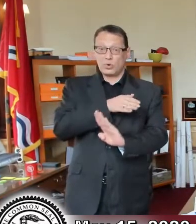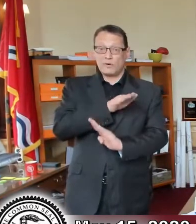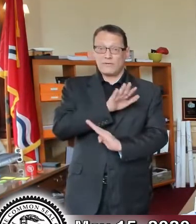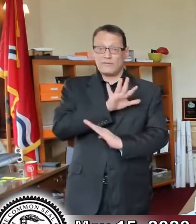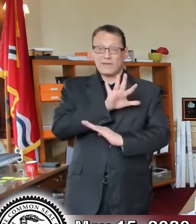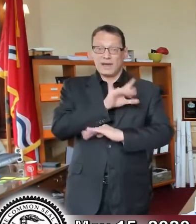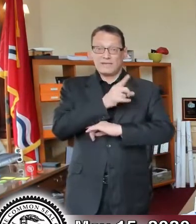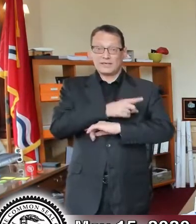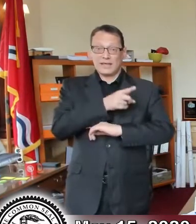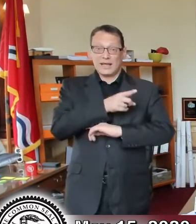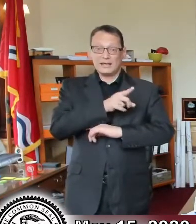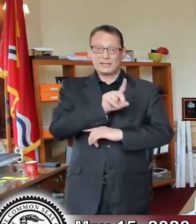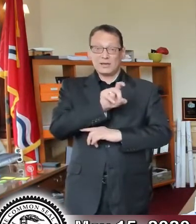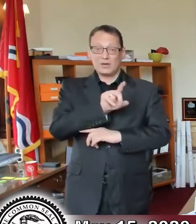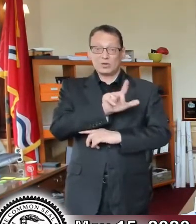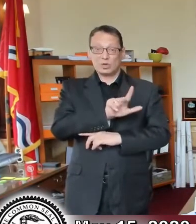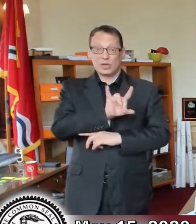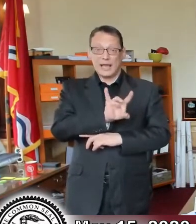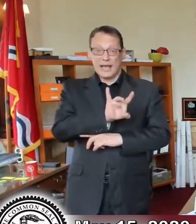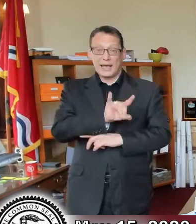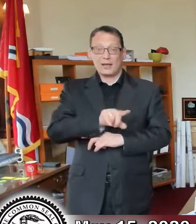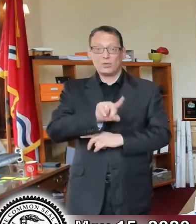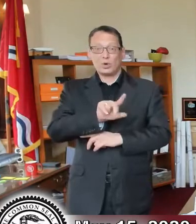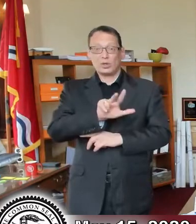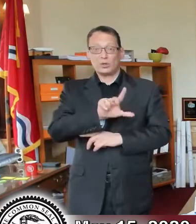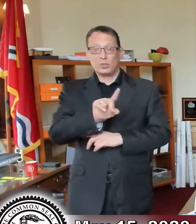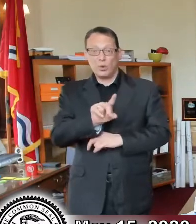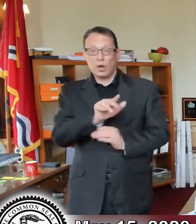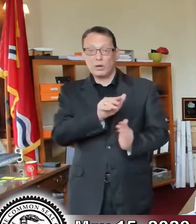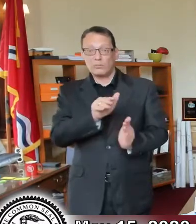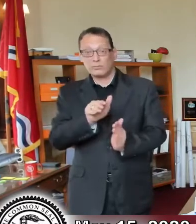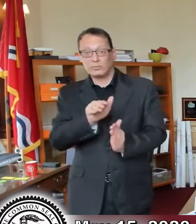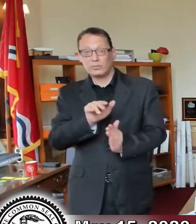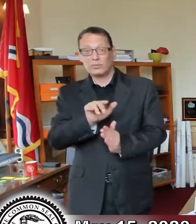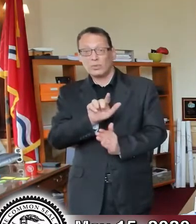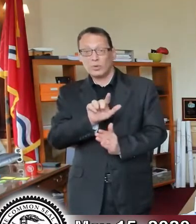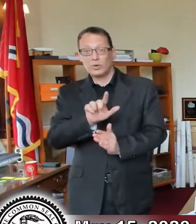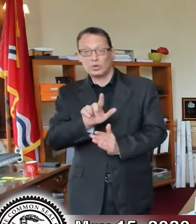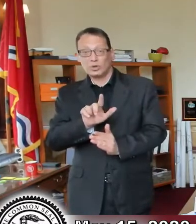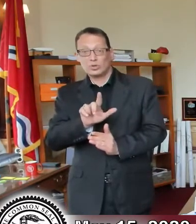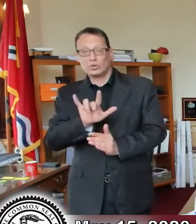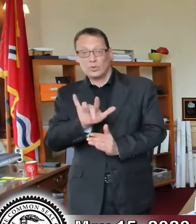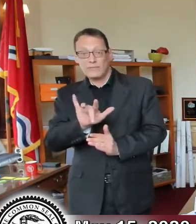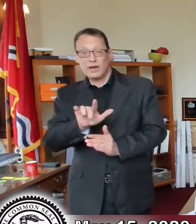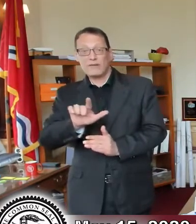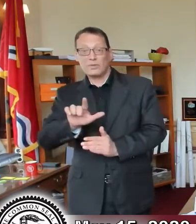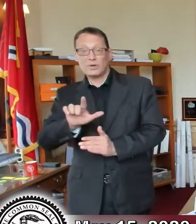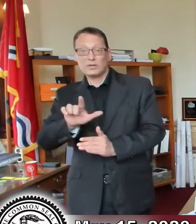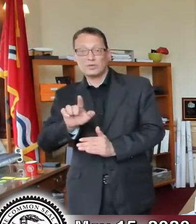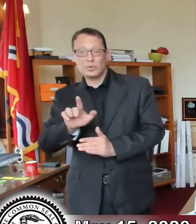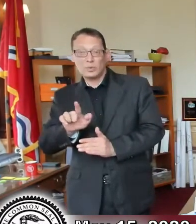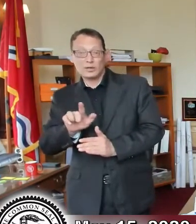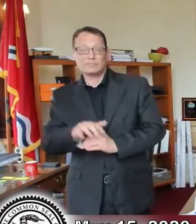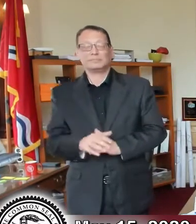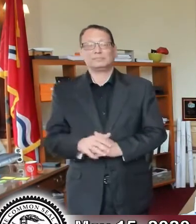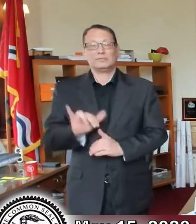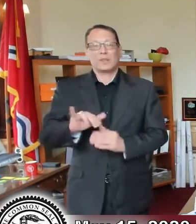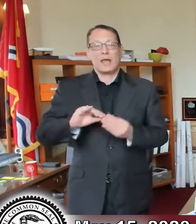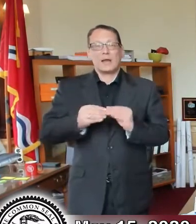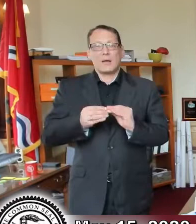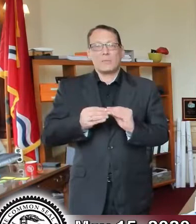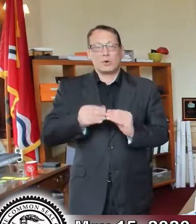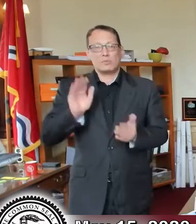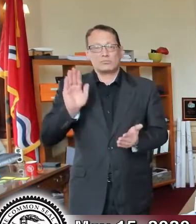5 days ago it was 138, 131, 137, 125, 121. So that number is also